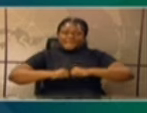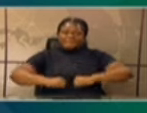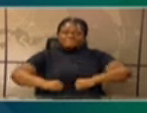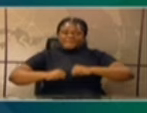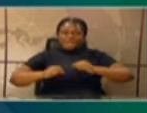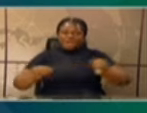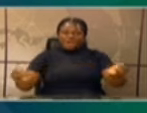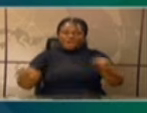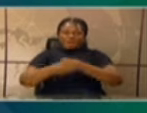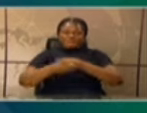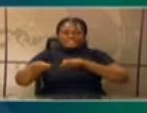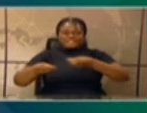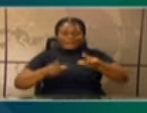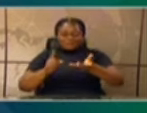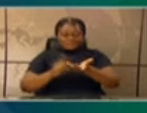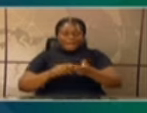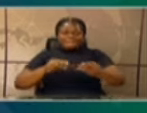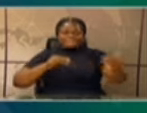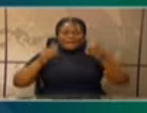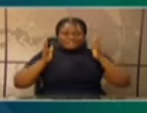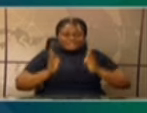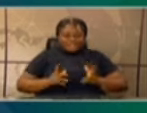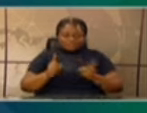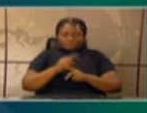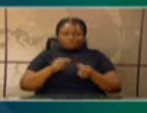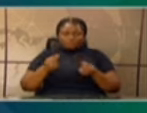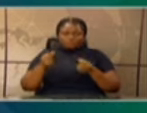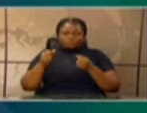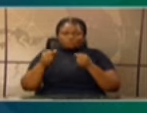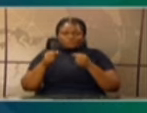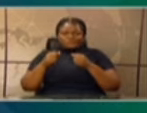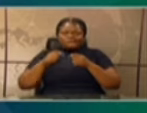Wani wamu director of finance, ekuntoka.